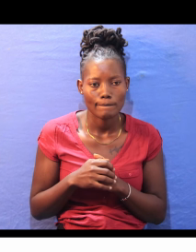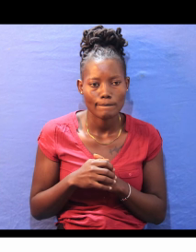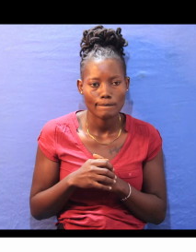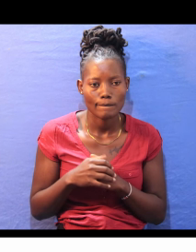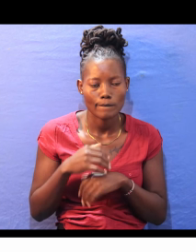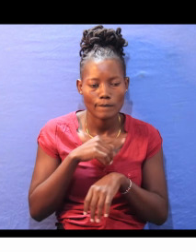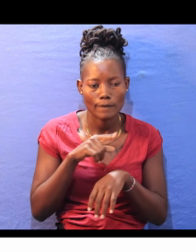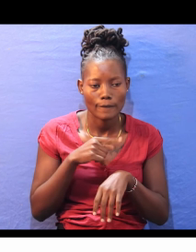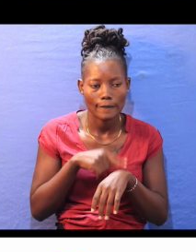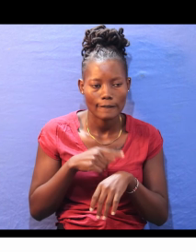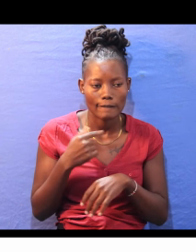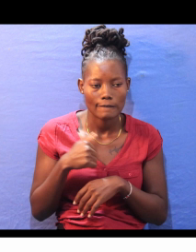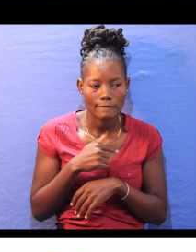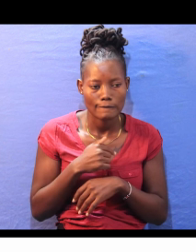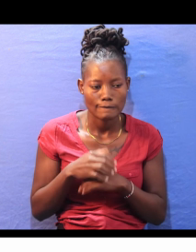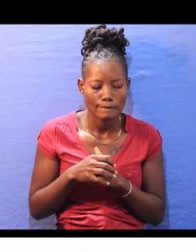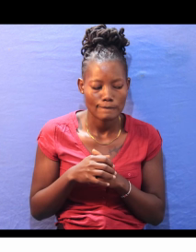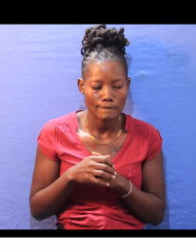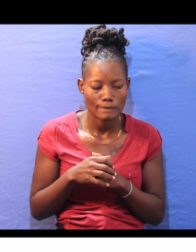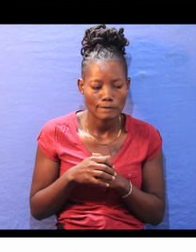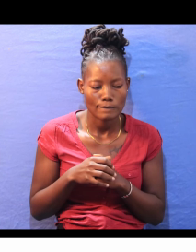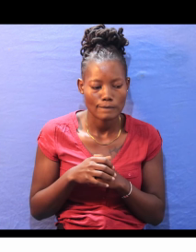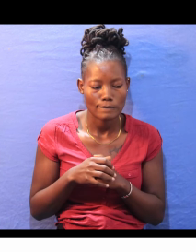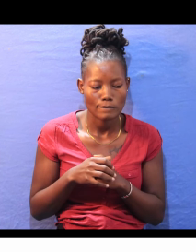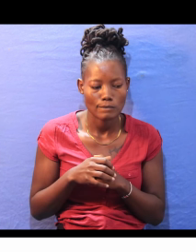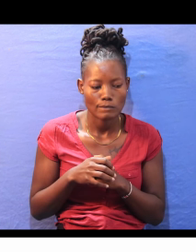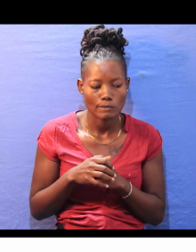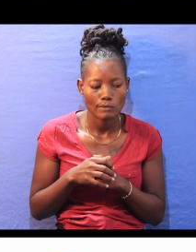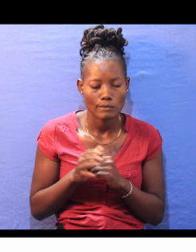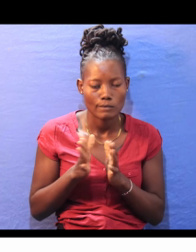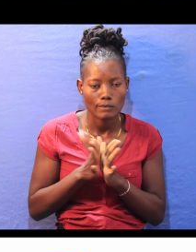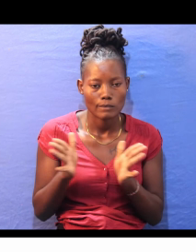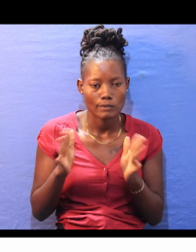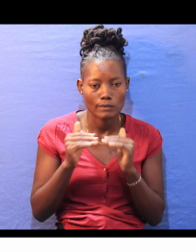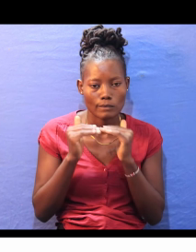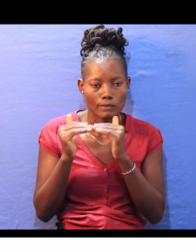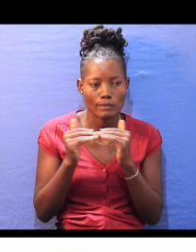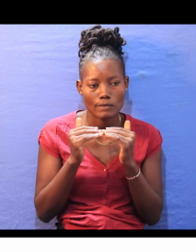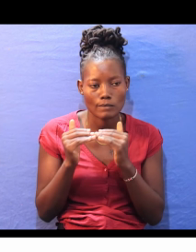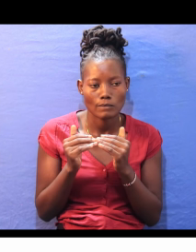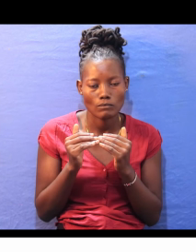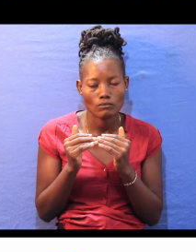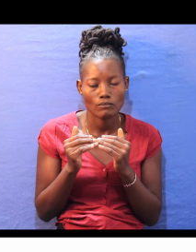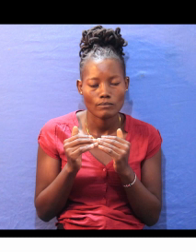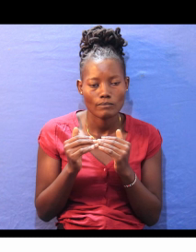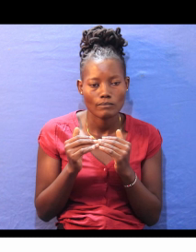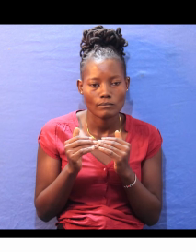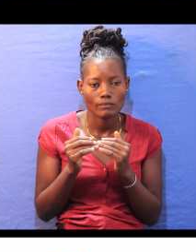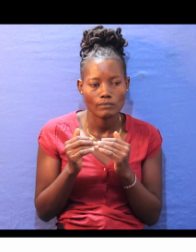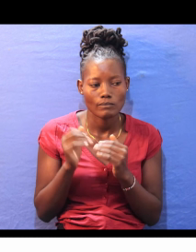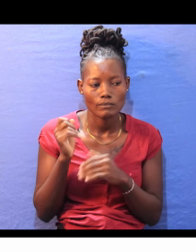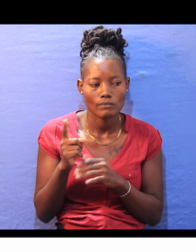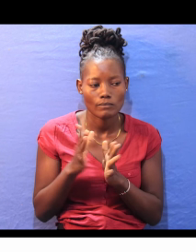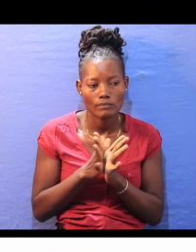When we are training our athletes at the beginner level, 80% of their work is going to be general